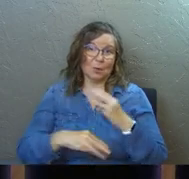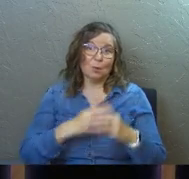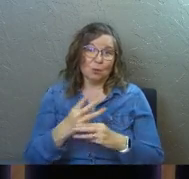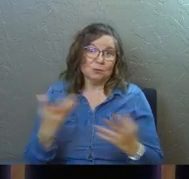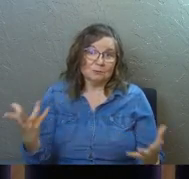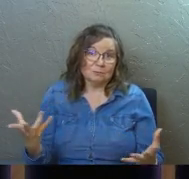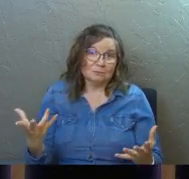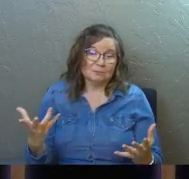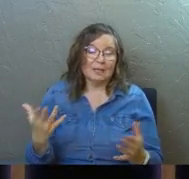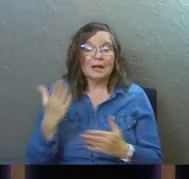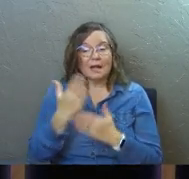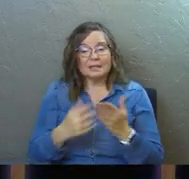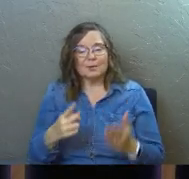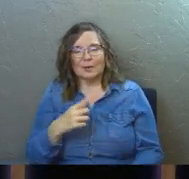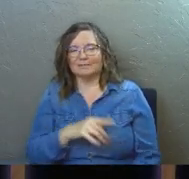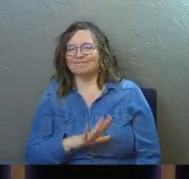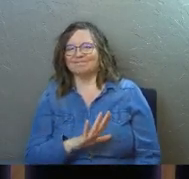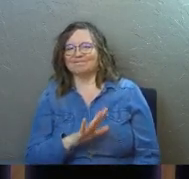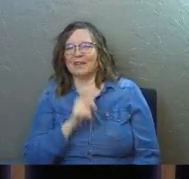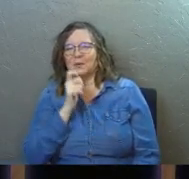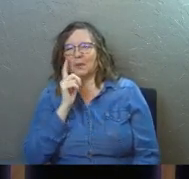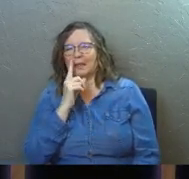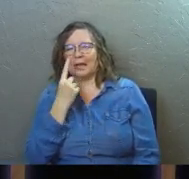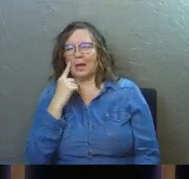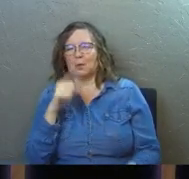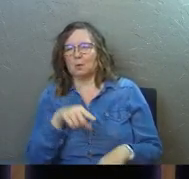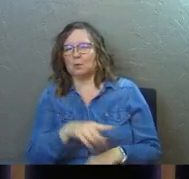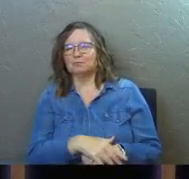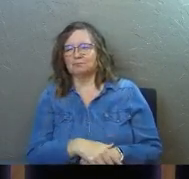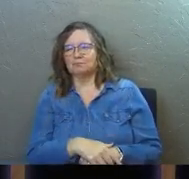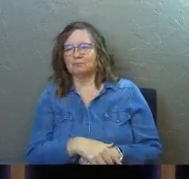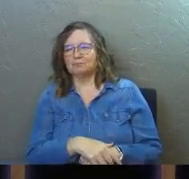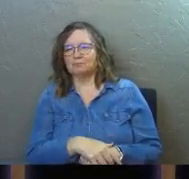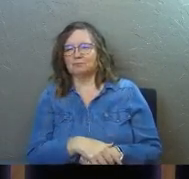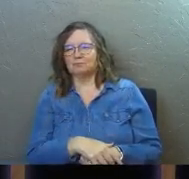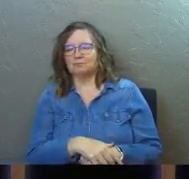world. Now, some of you are like, I don't know that I agree with you, Pastor.